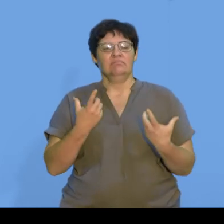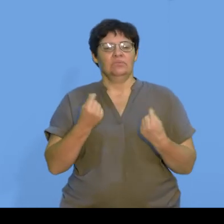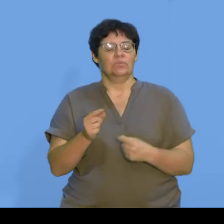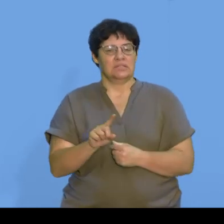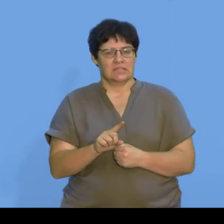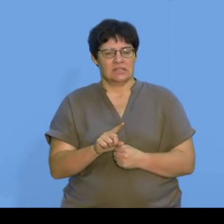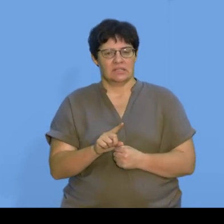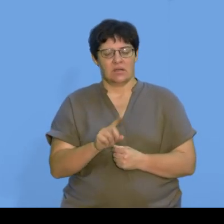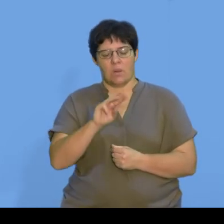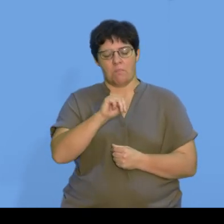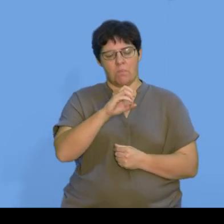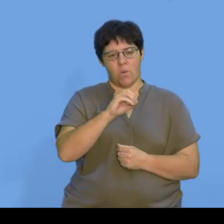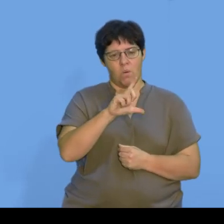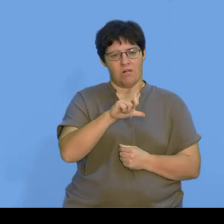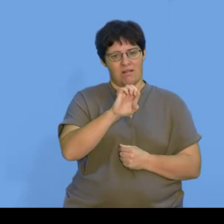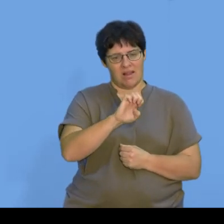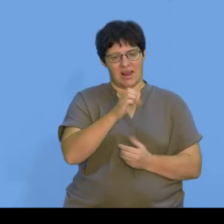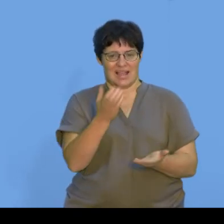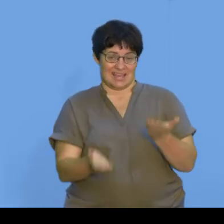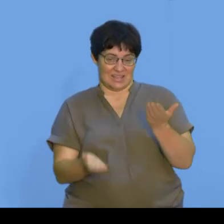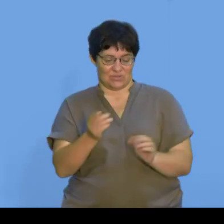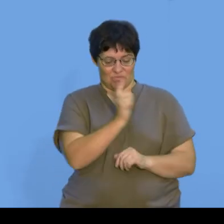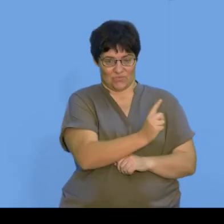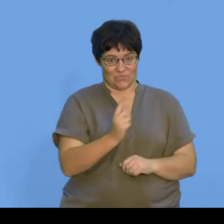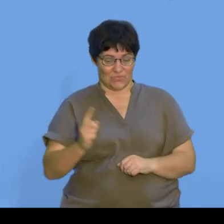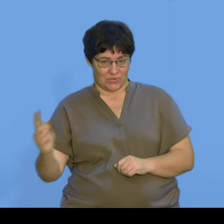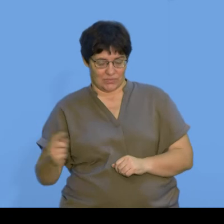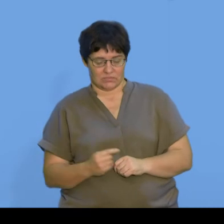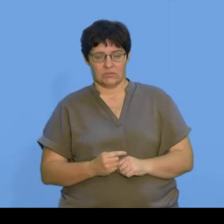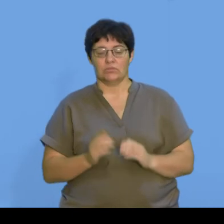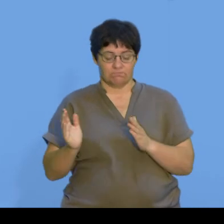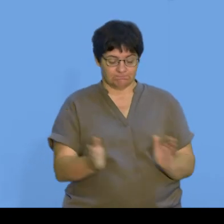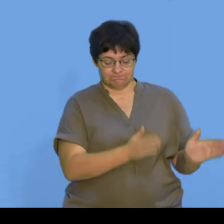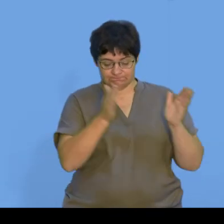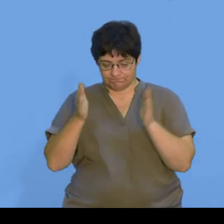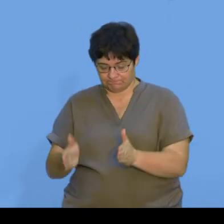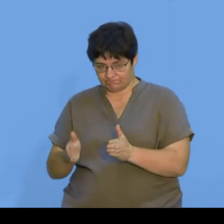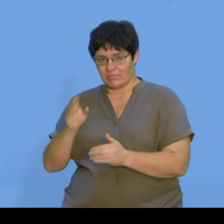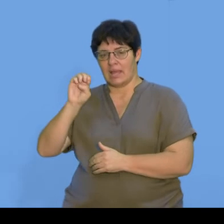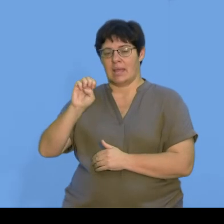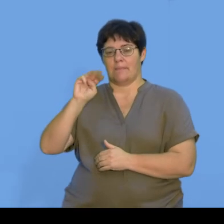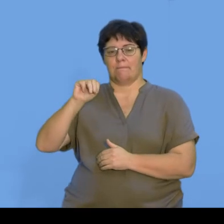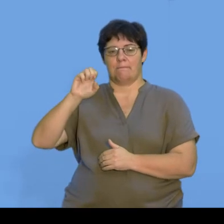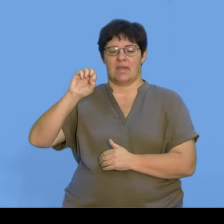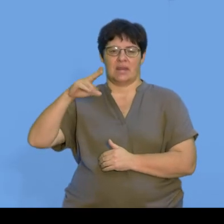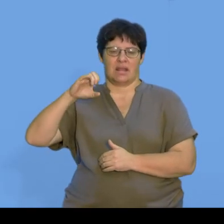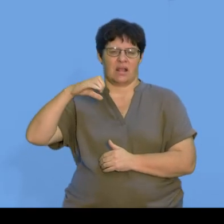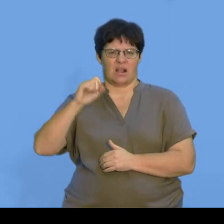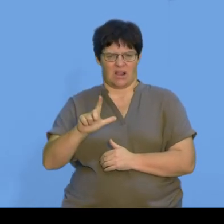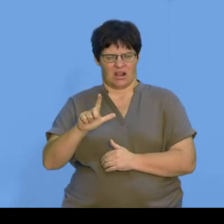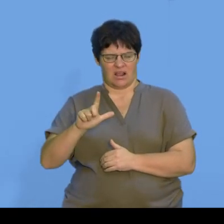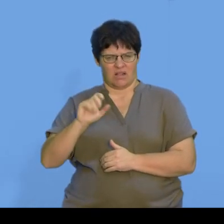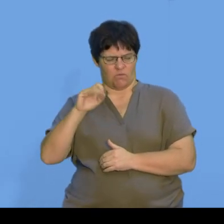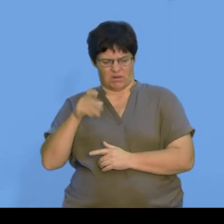with the mole ratio. But now we want to focus our attention on the empirical formula, right? Okay, what's